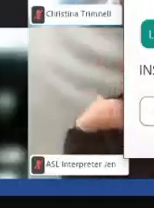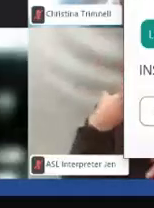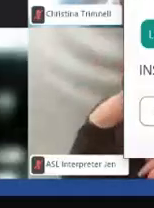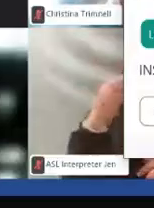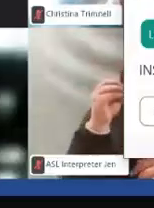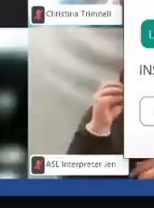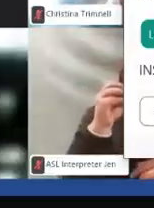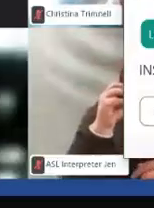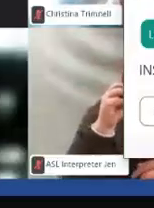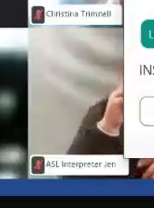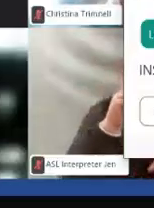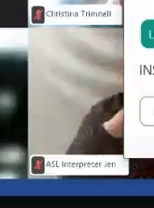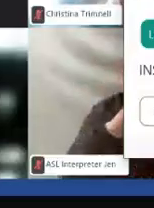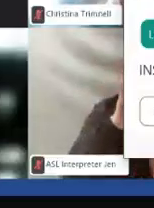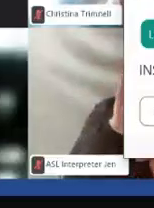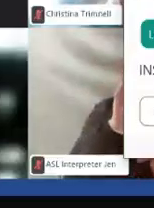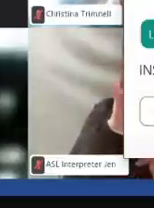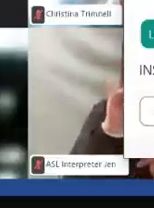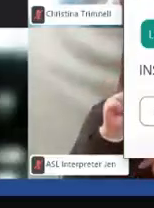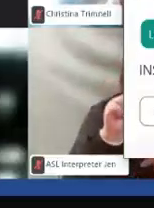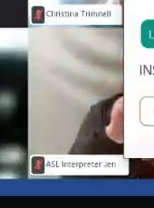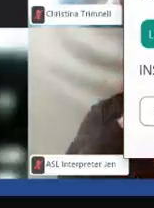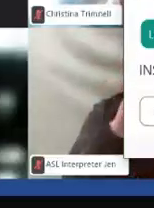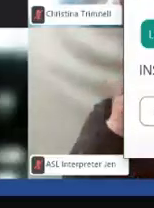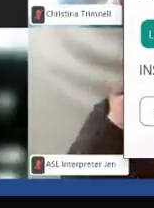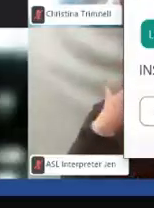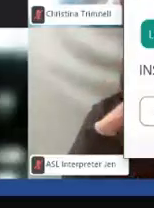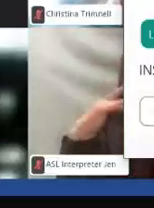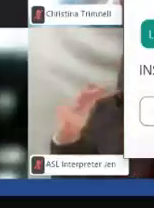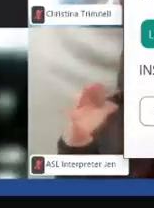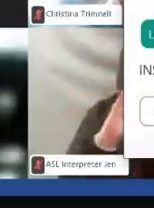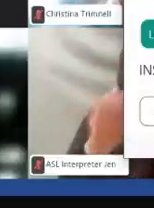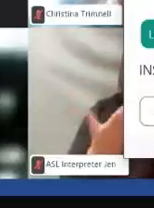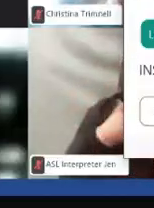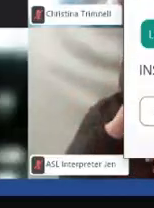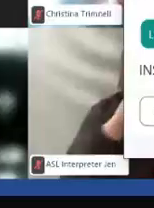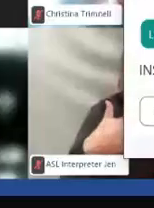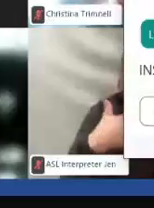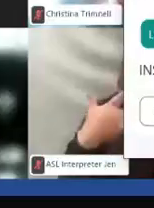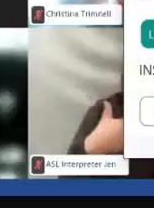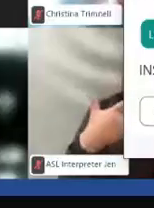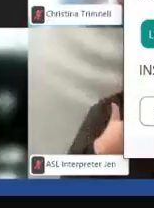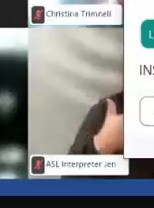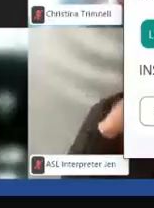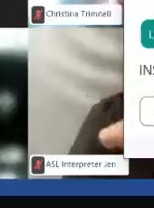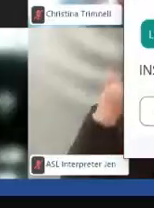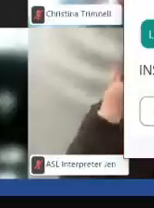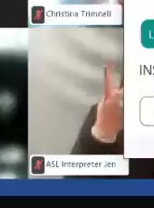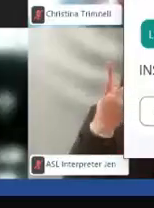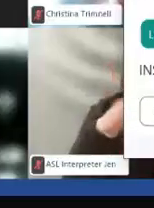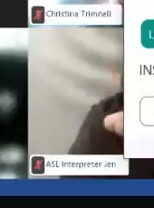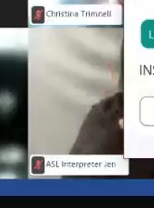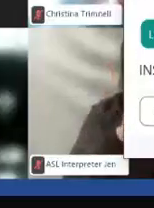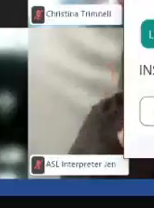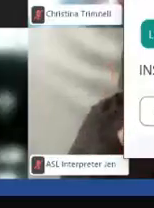the racial or ethnic minority. So it really is a really good, diverse group. I was really excited to see these folks